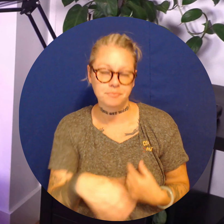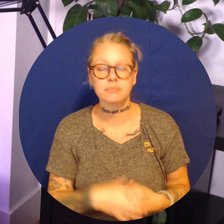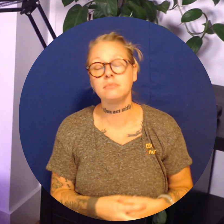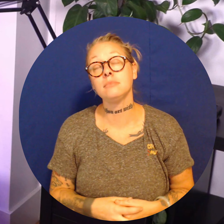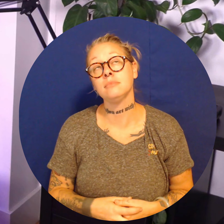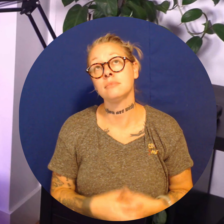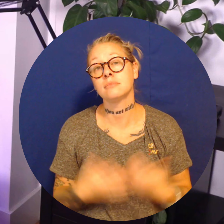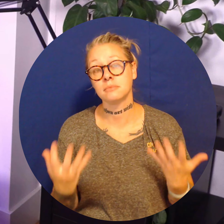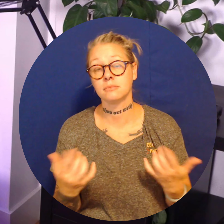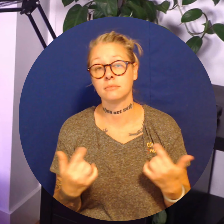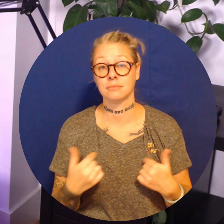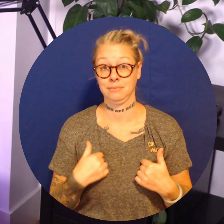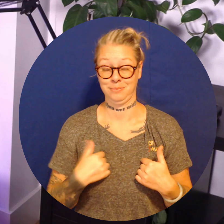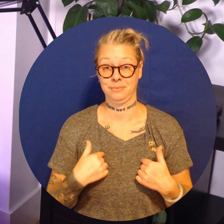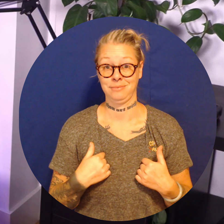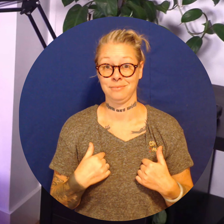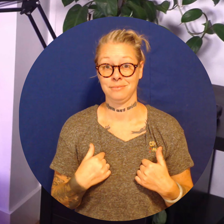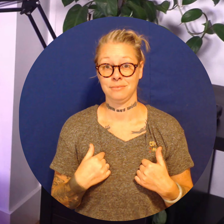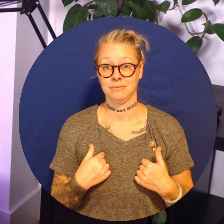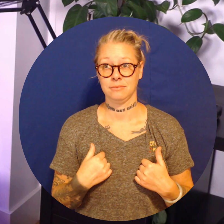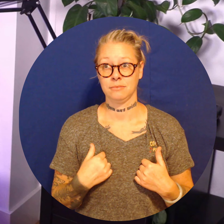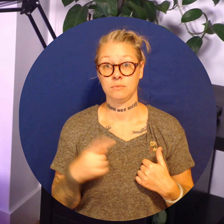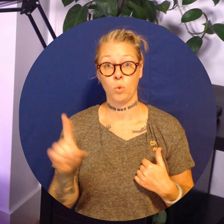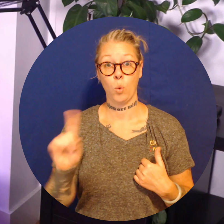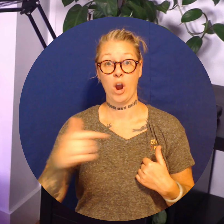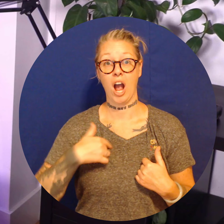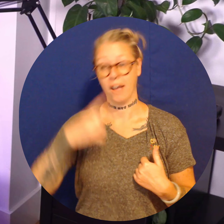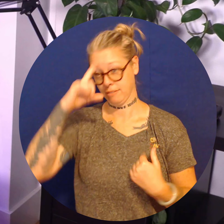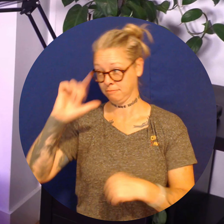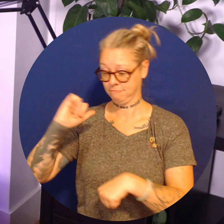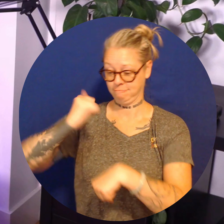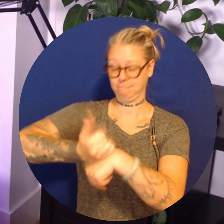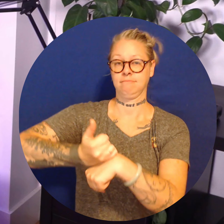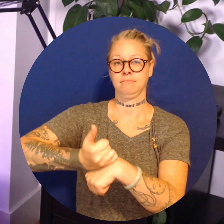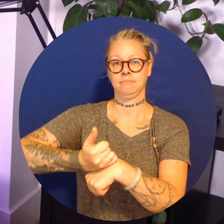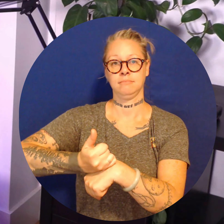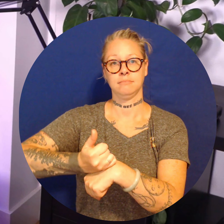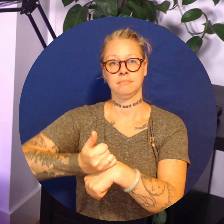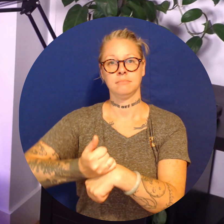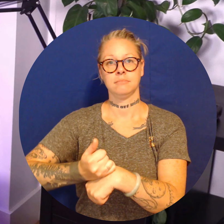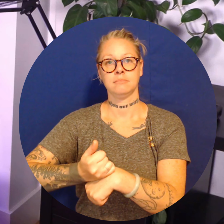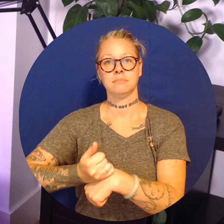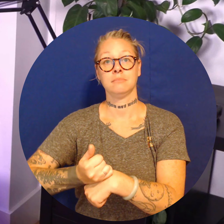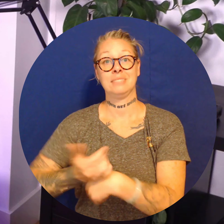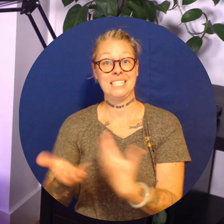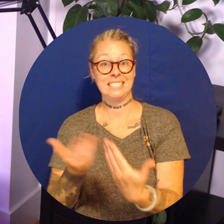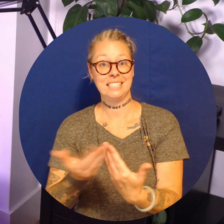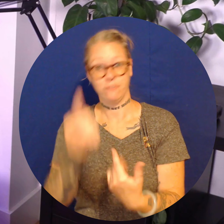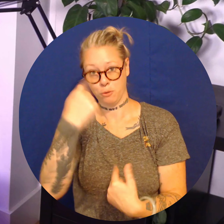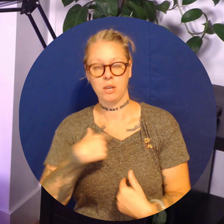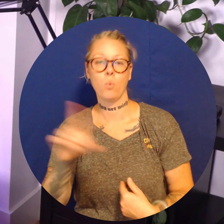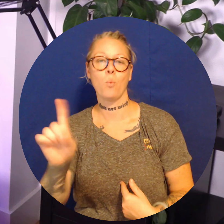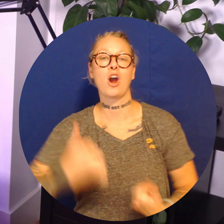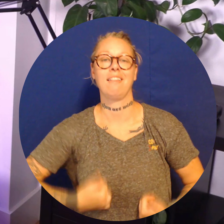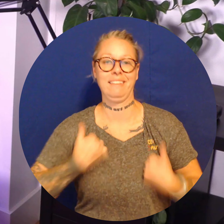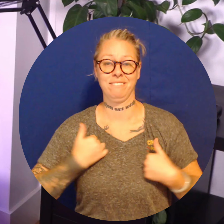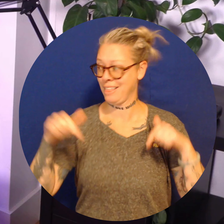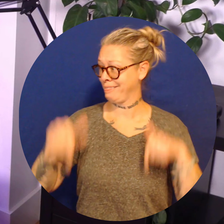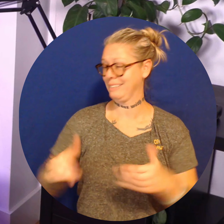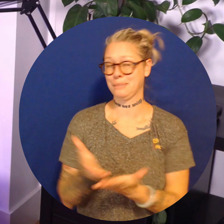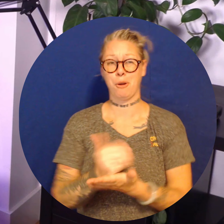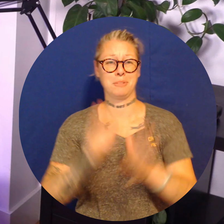yeah um it's it's for me the places where i have manifested most easily is where i live so okay this